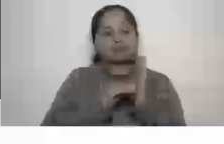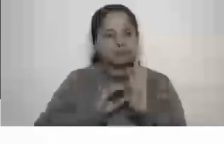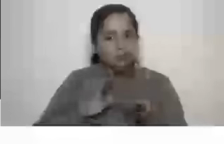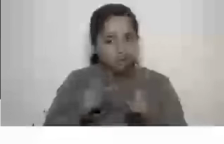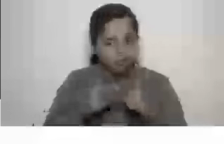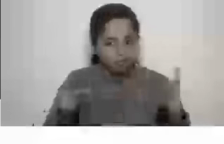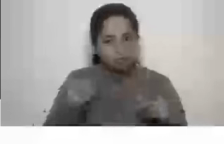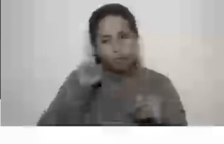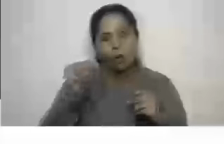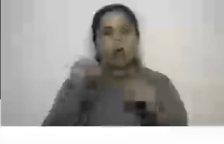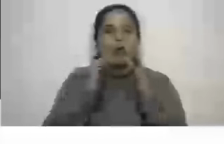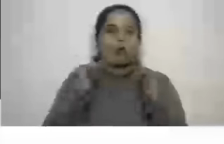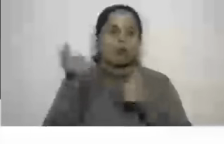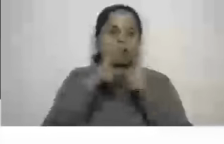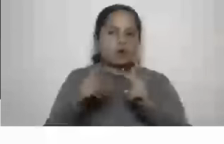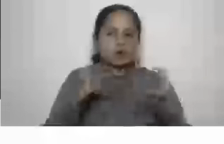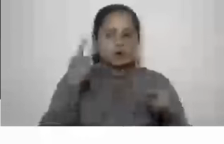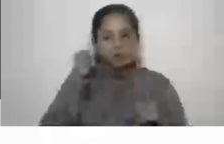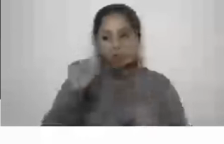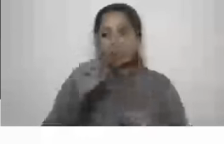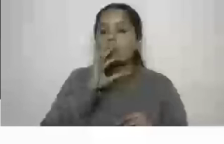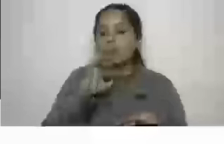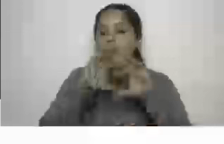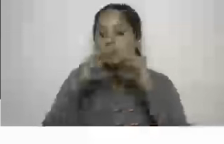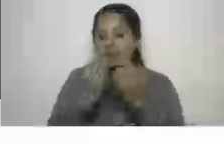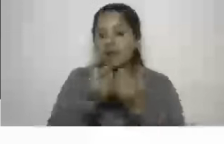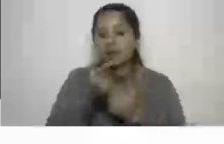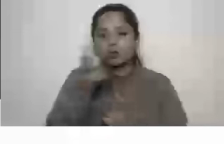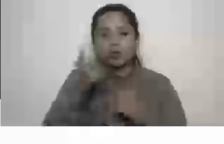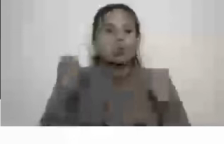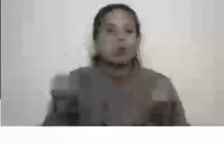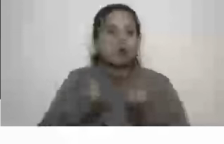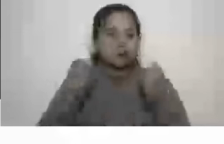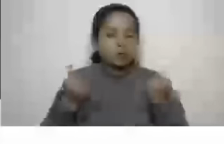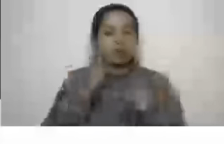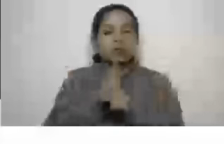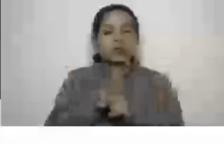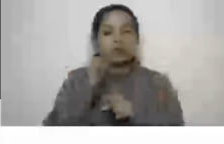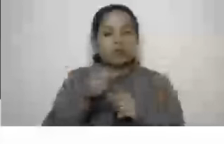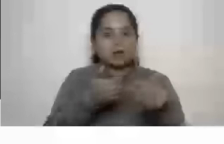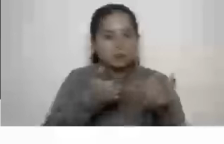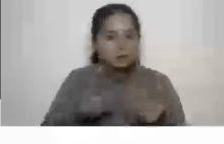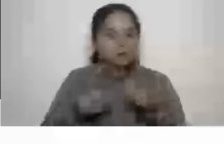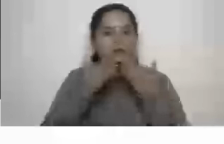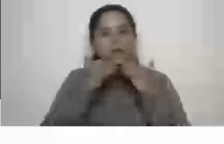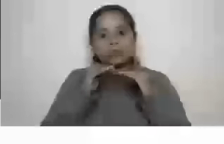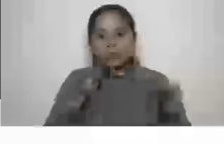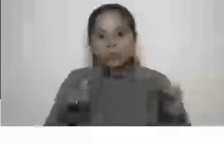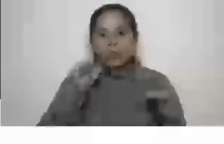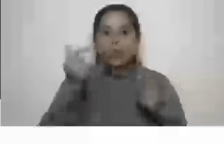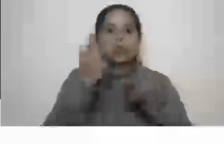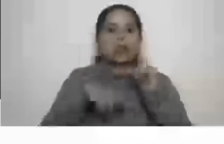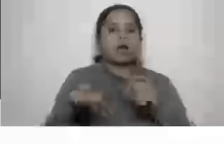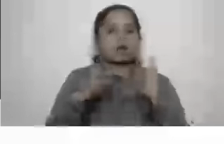in their home language. Like for lower classes, this seems like a good activity where teachers can invite students to read something in their home